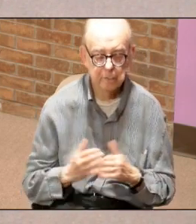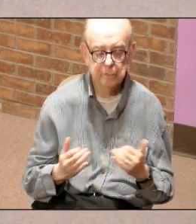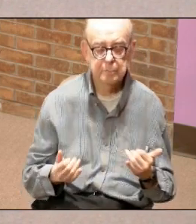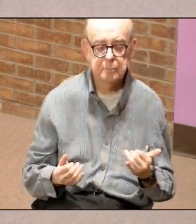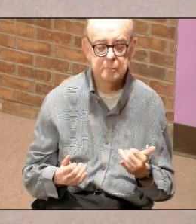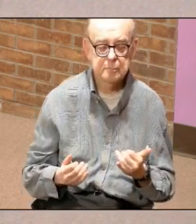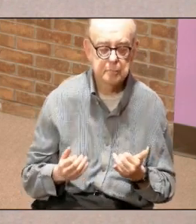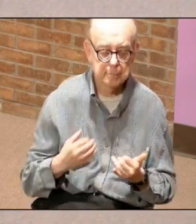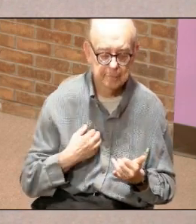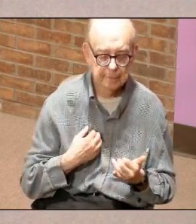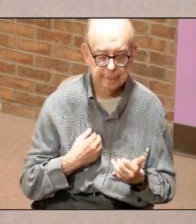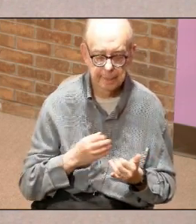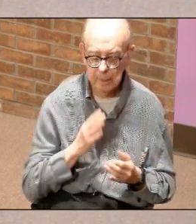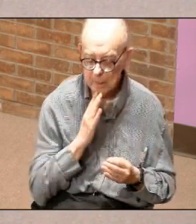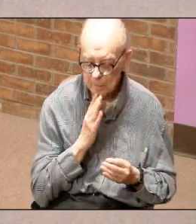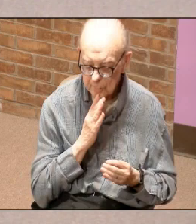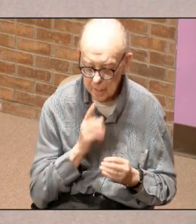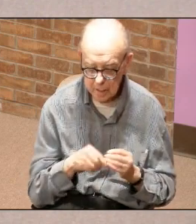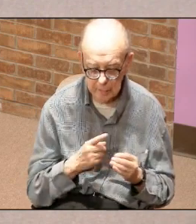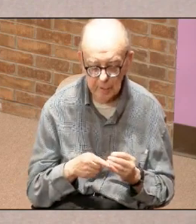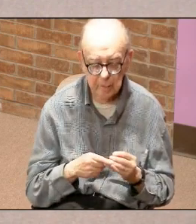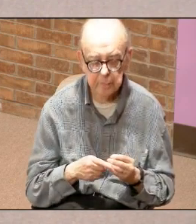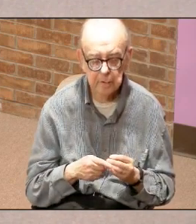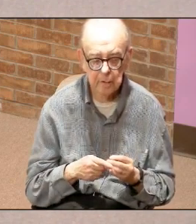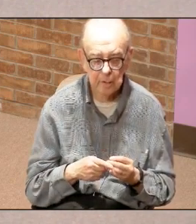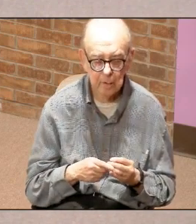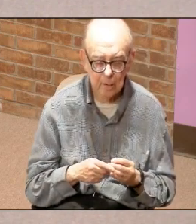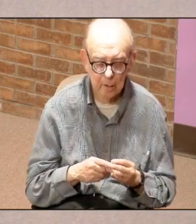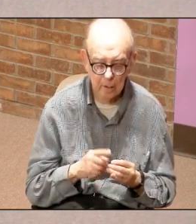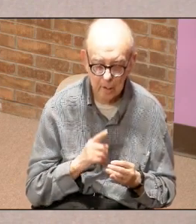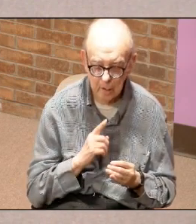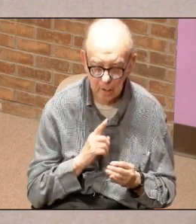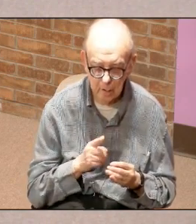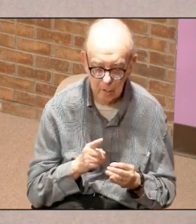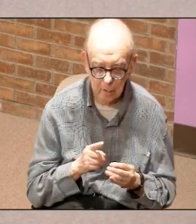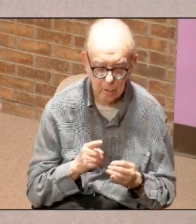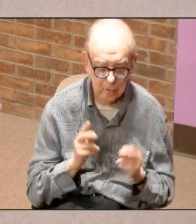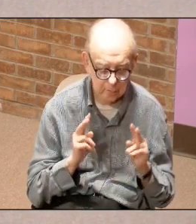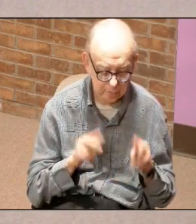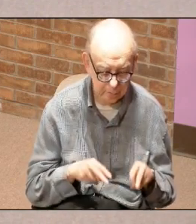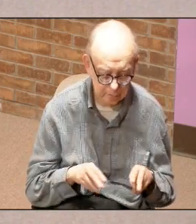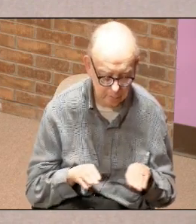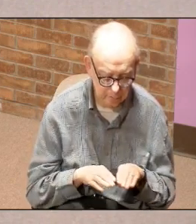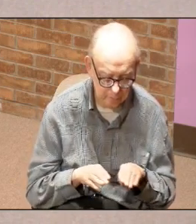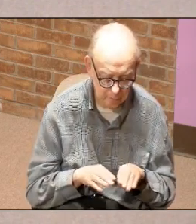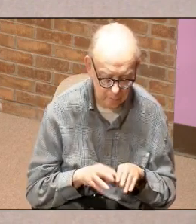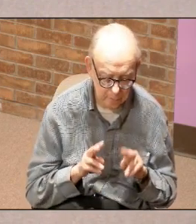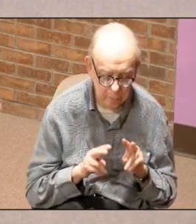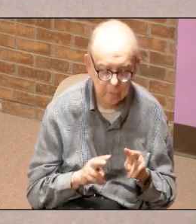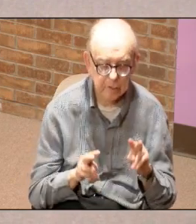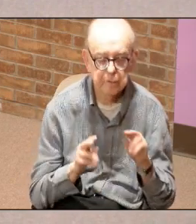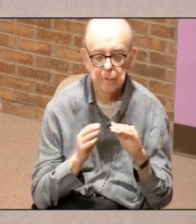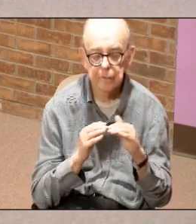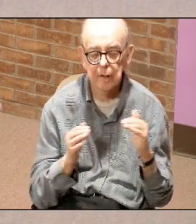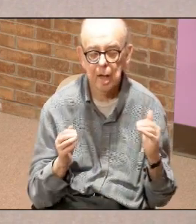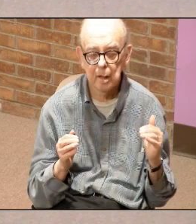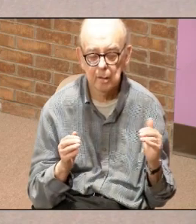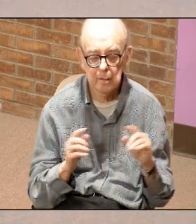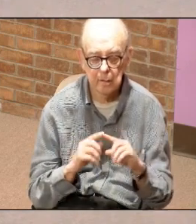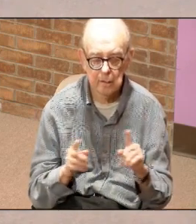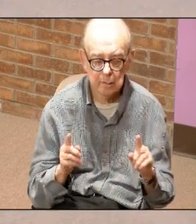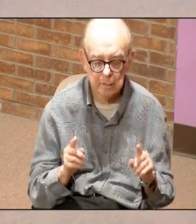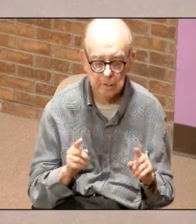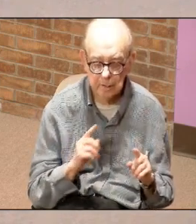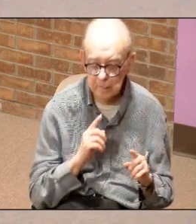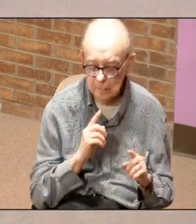Now, I'm just talking about actual looking to the floor and looking to the sky. But